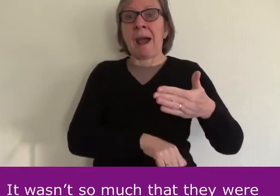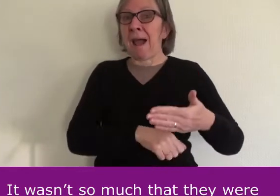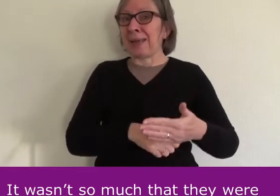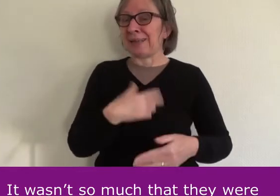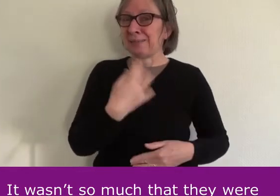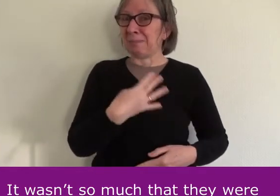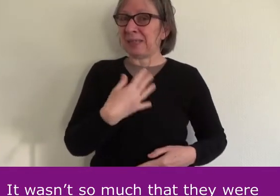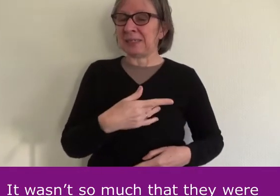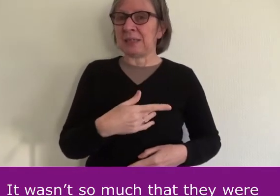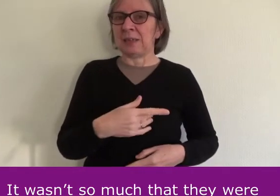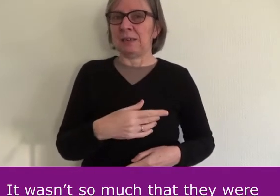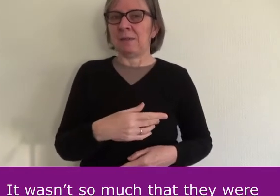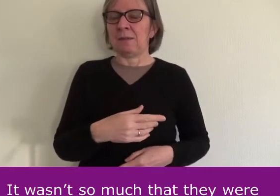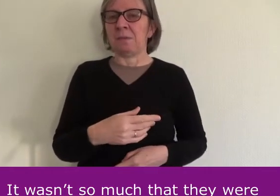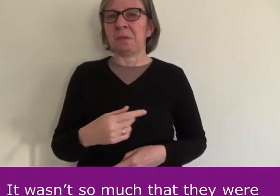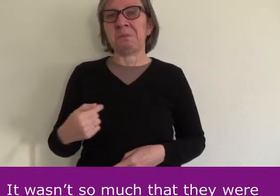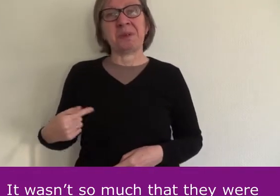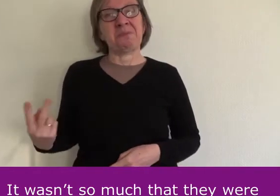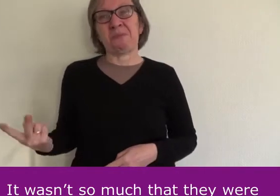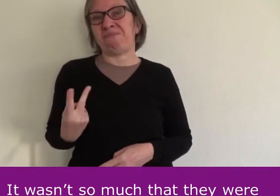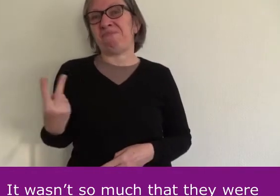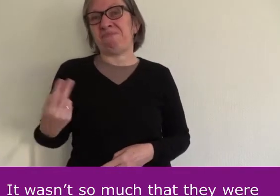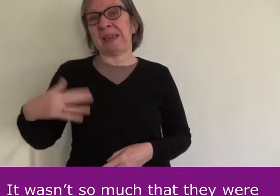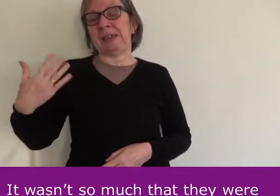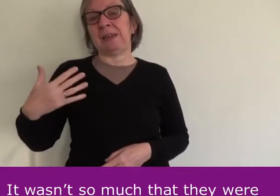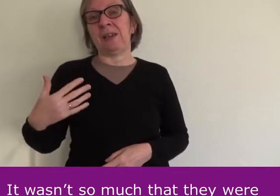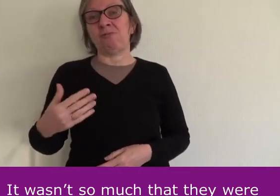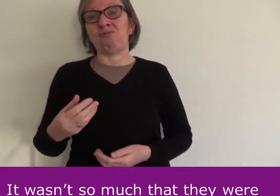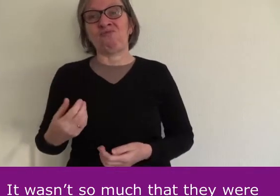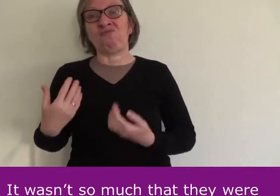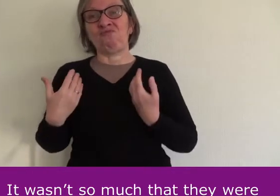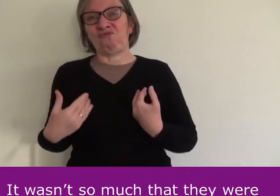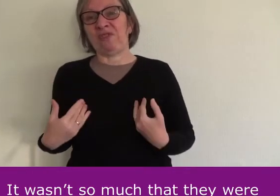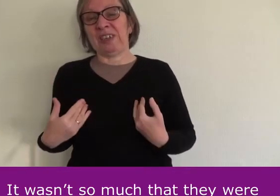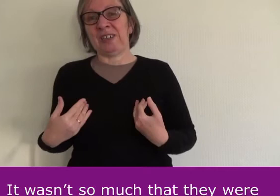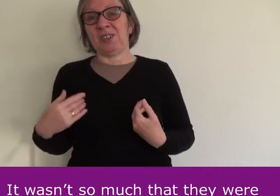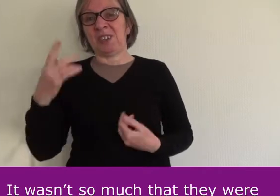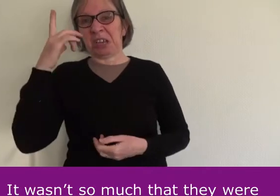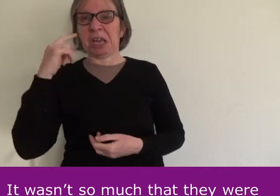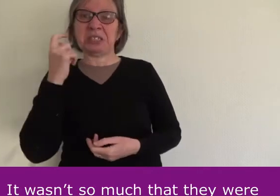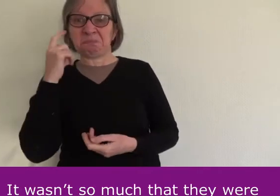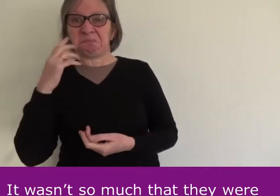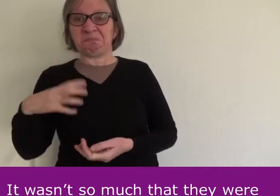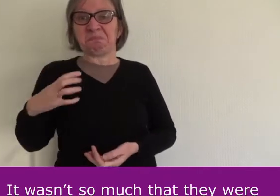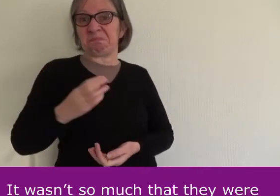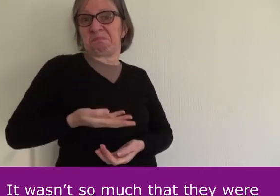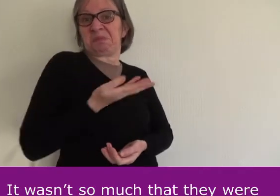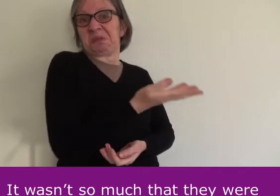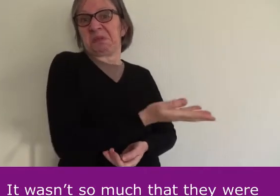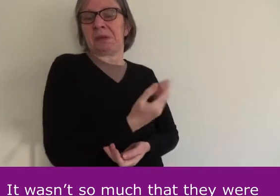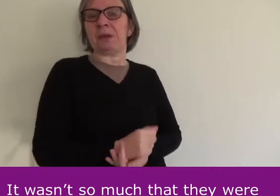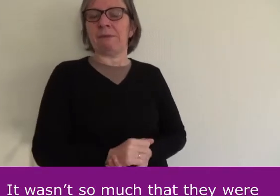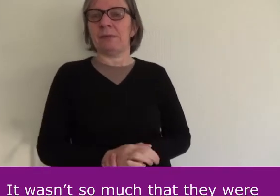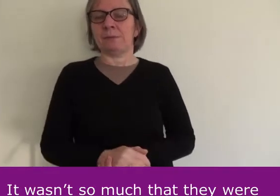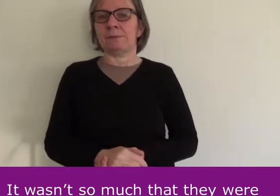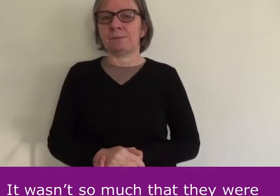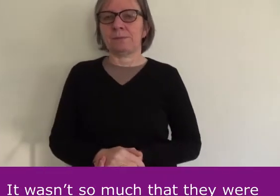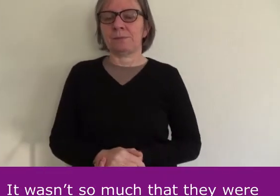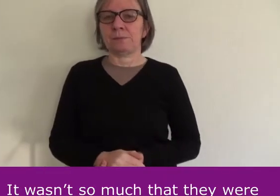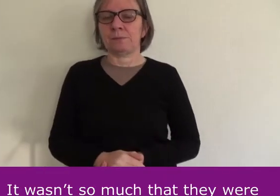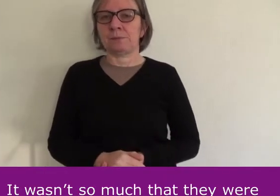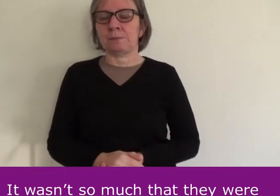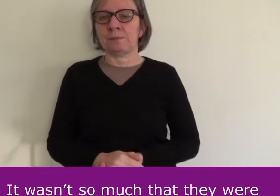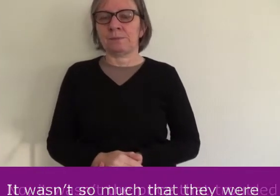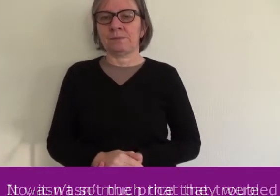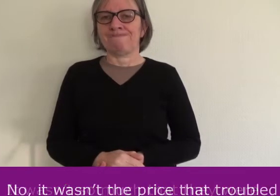their dreams. But we could more than afford it, little more than small change to men of our